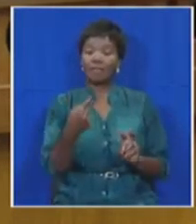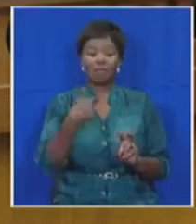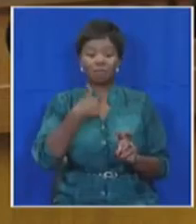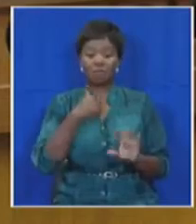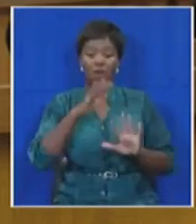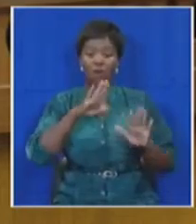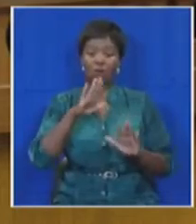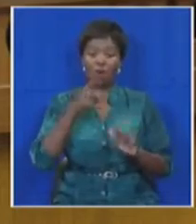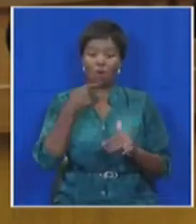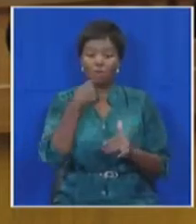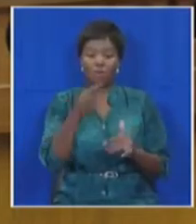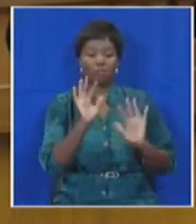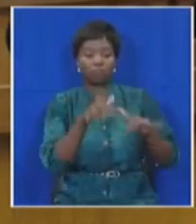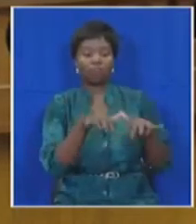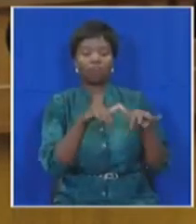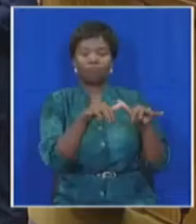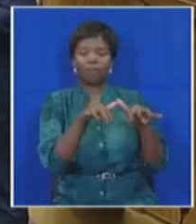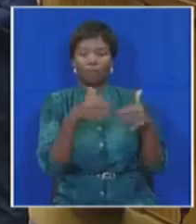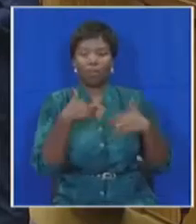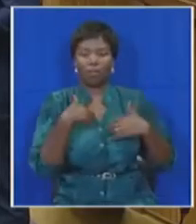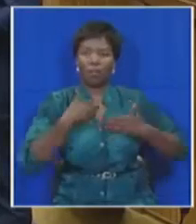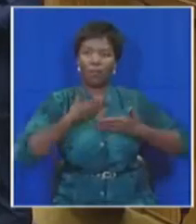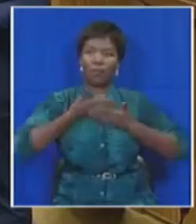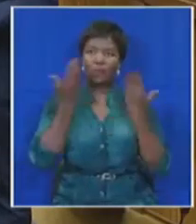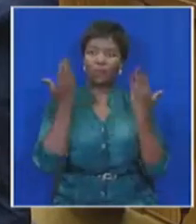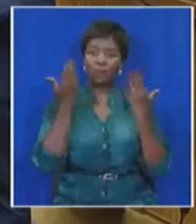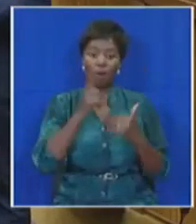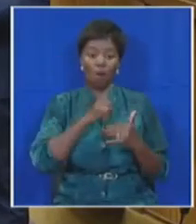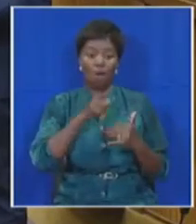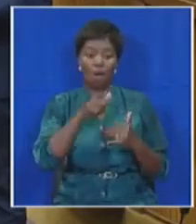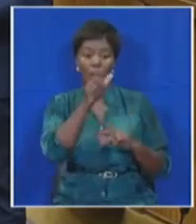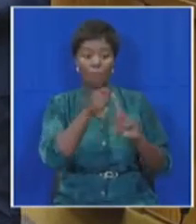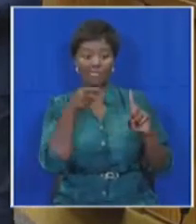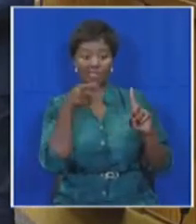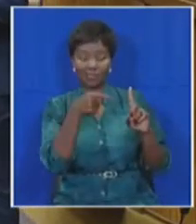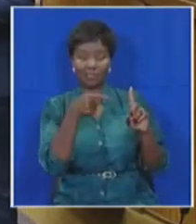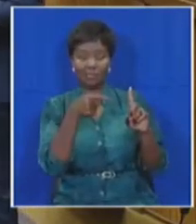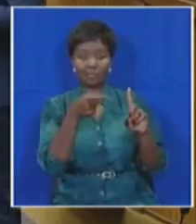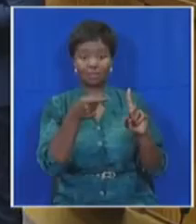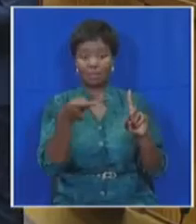moreki o tla ba fa di tender le di kontraka.